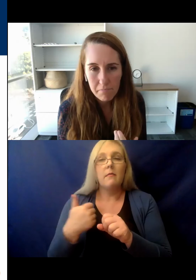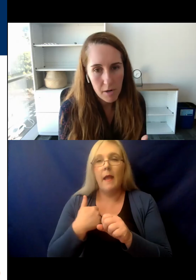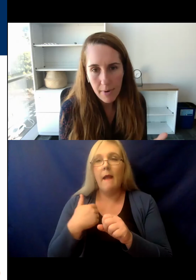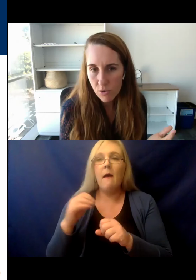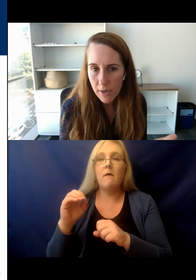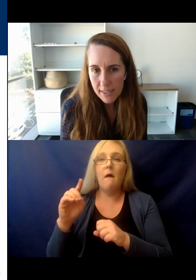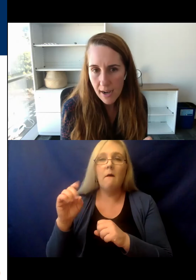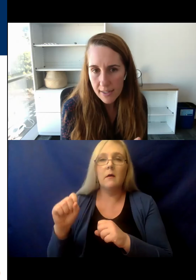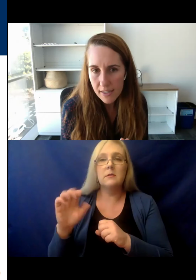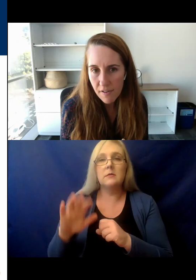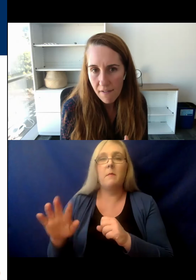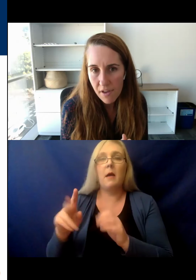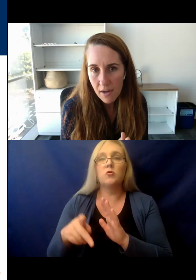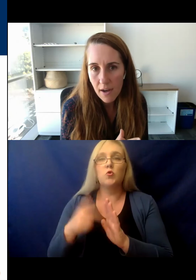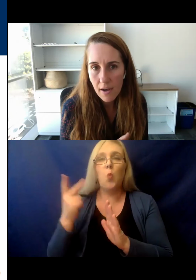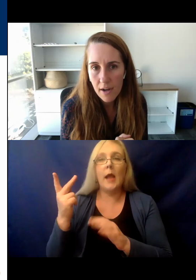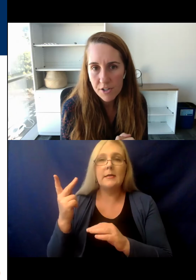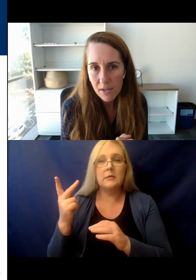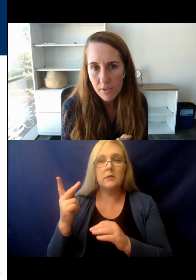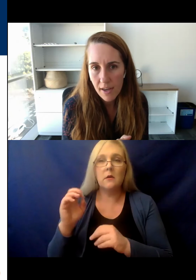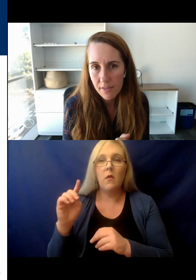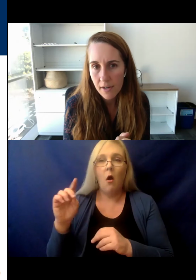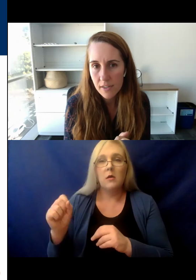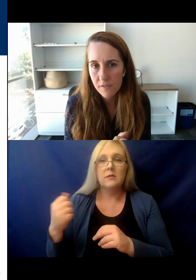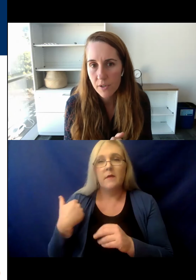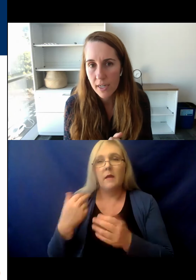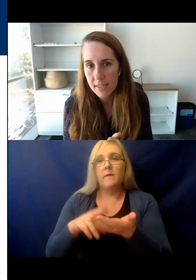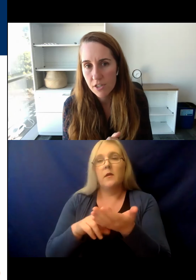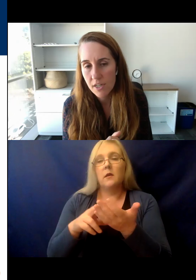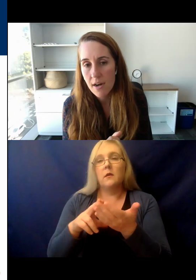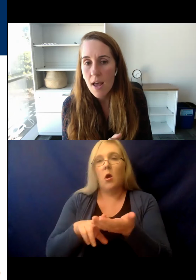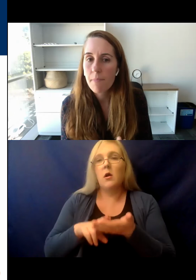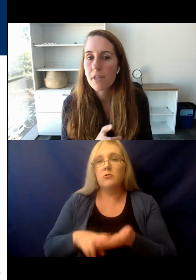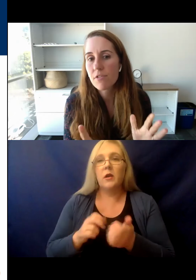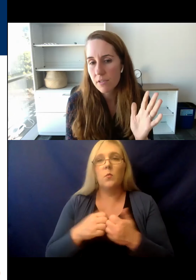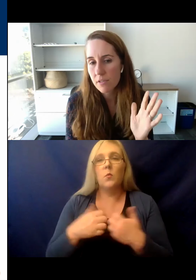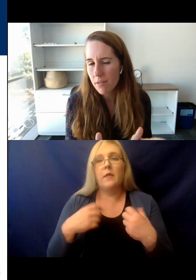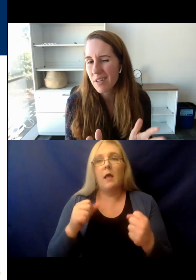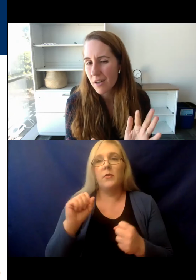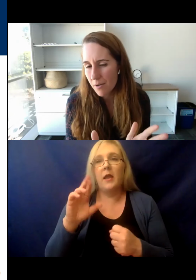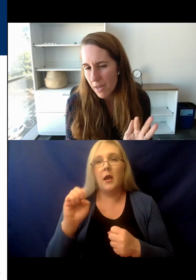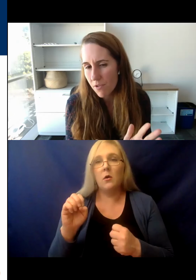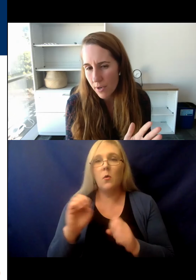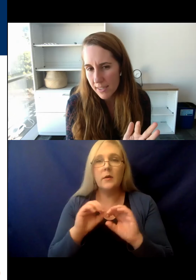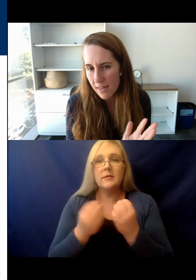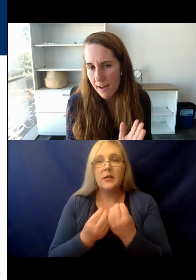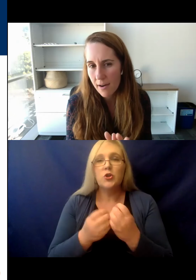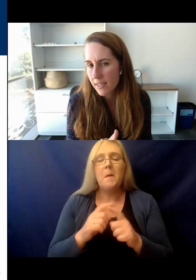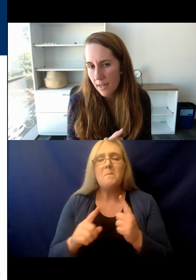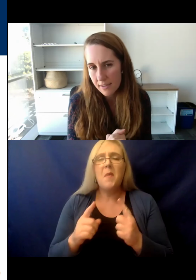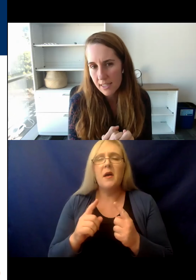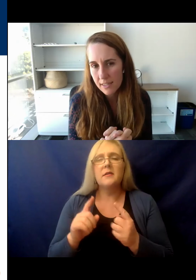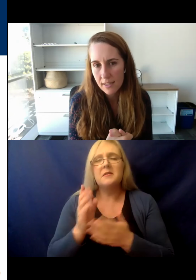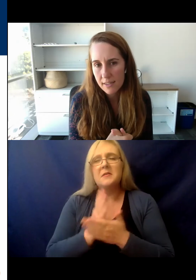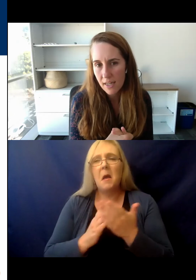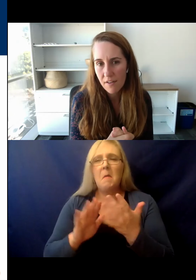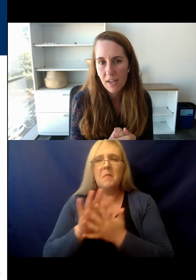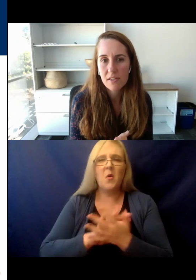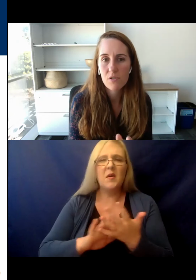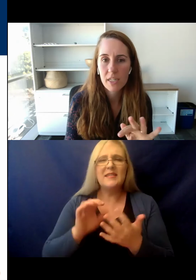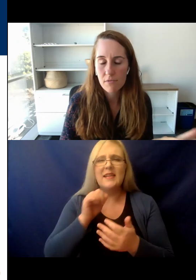of, about twice the odds of having a contract with a healthcare delivery organization, but there's a bit of noise in there and it's not